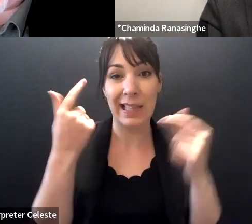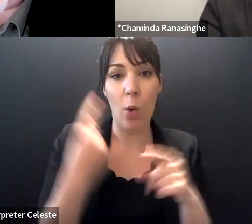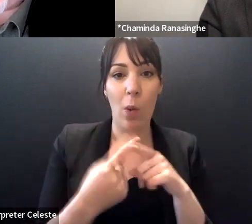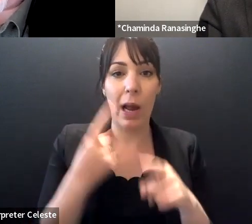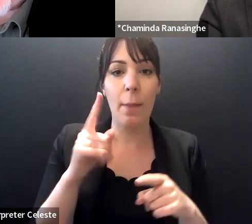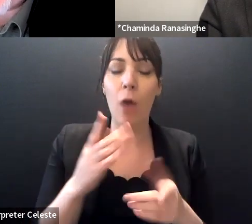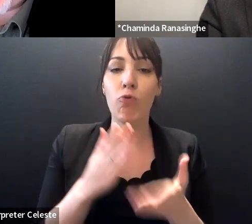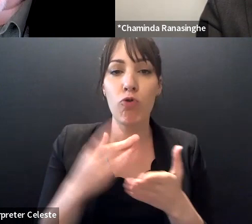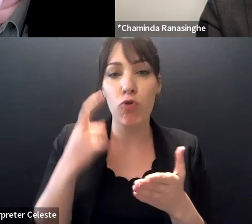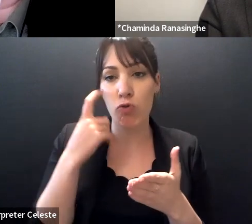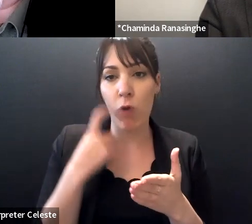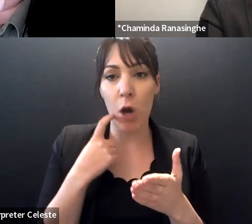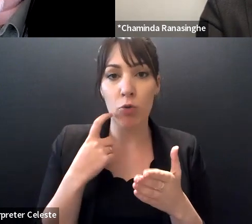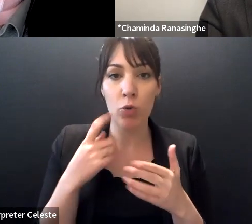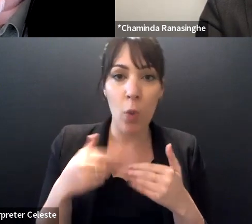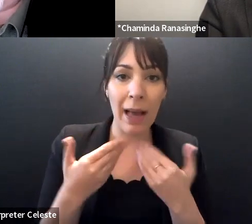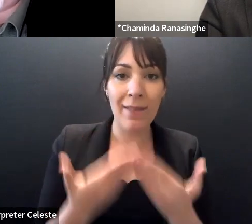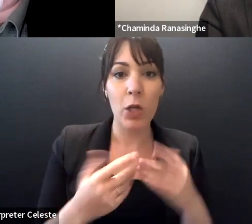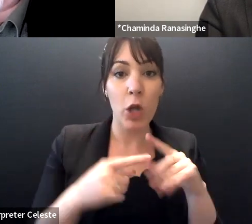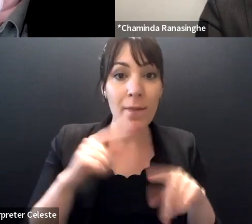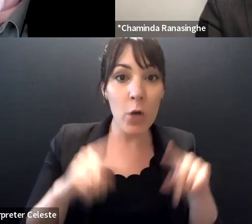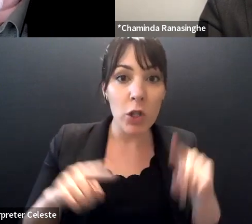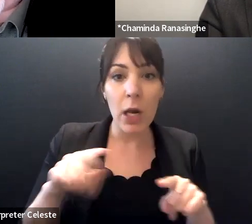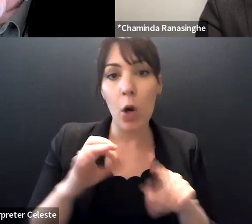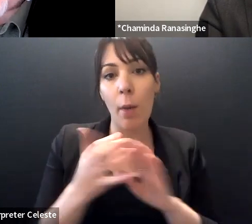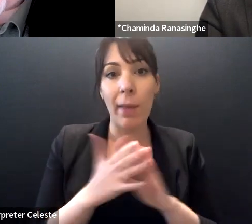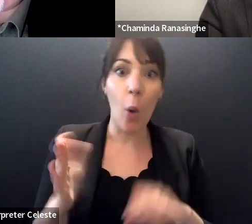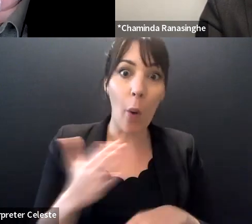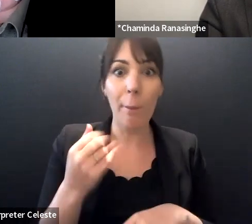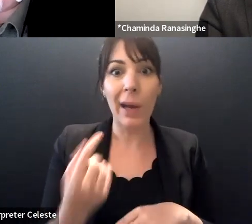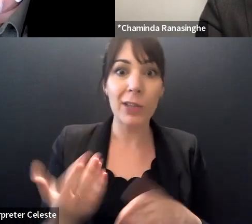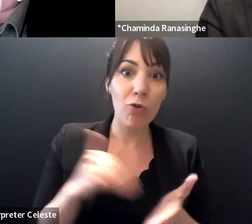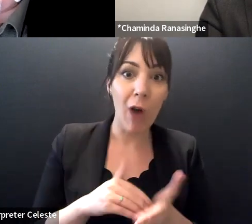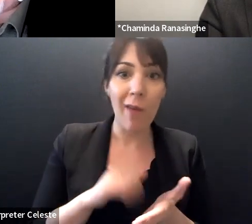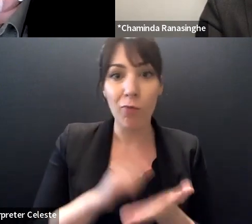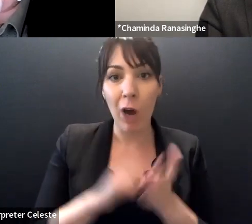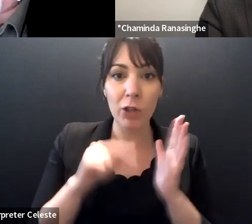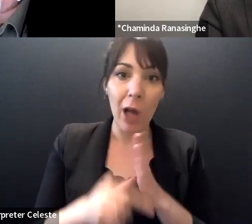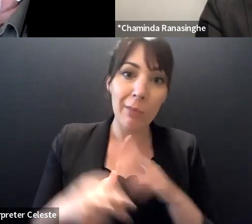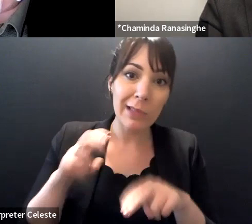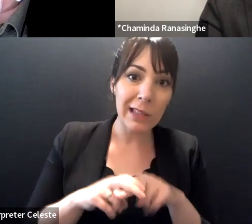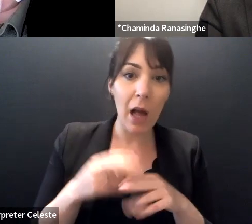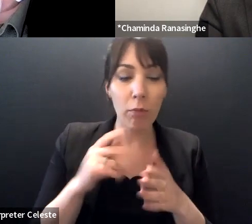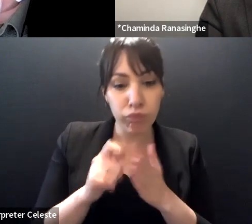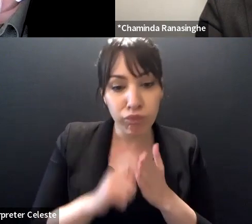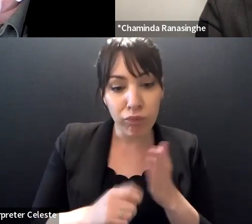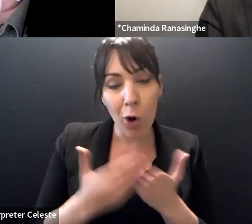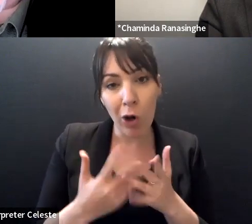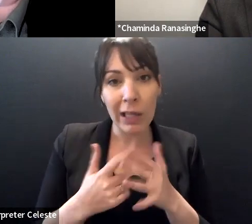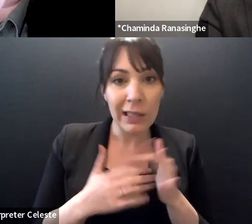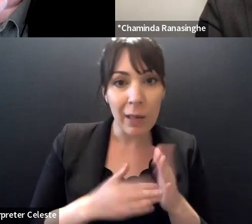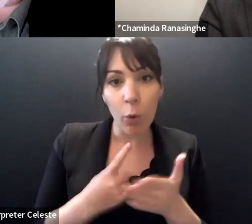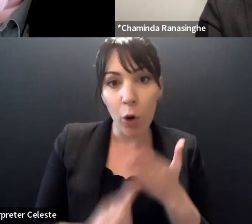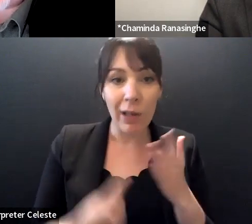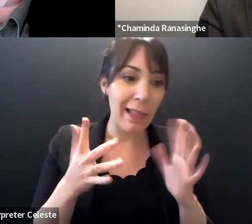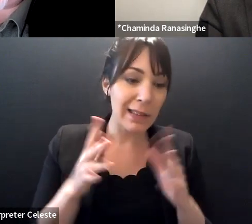into that learning, that not everybody has to go to a building, sit in a chair and be there, or in a proctored exam that does X, Y, and Z. You know, so shout out. I